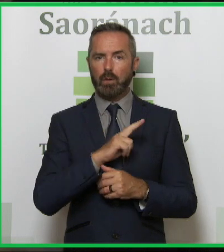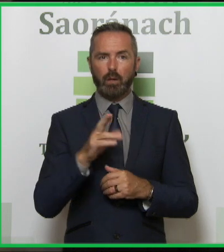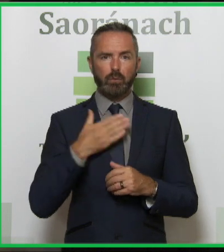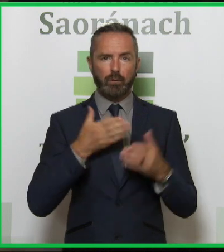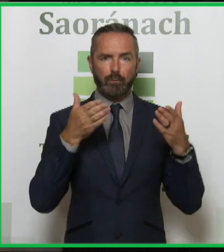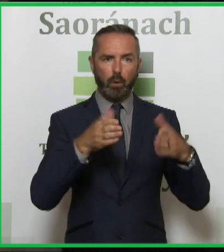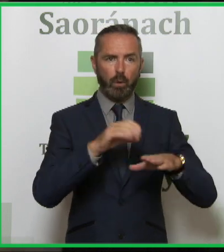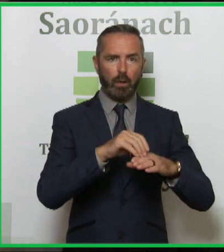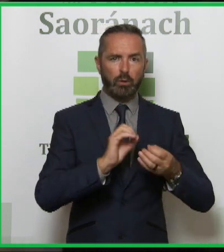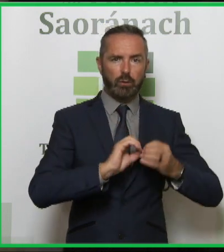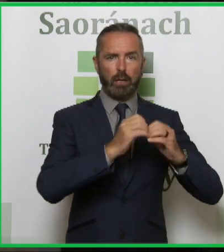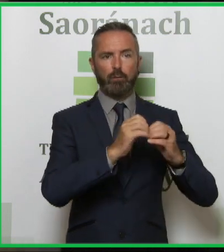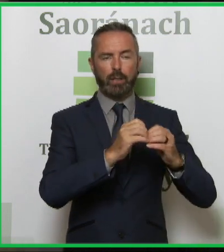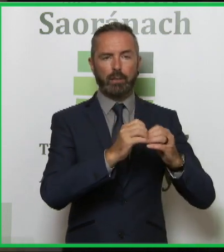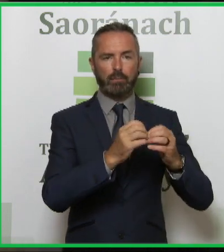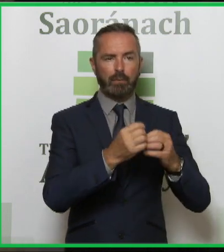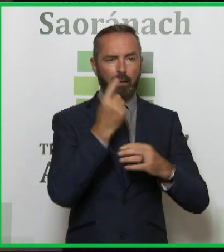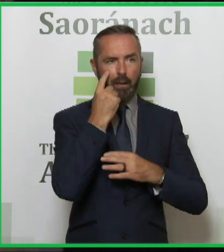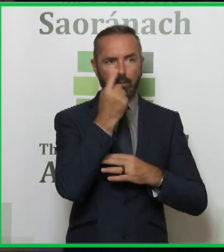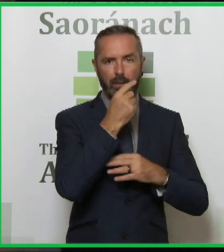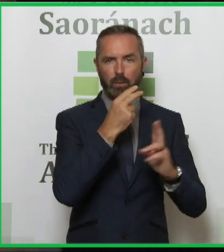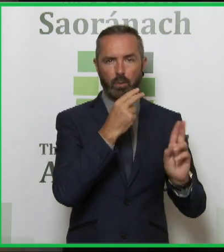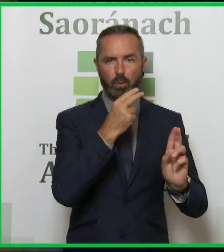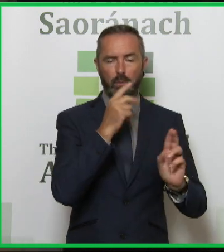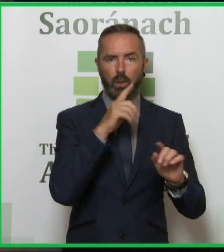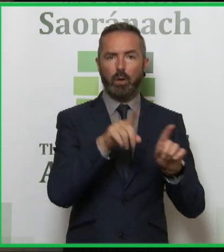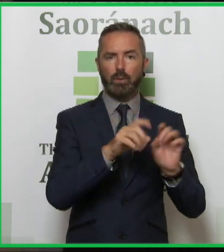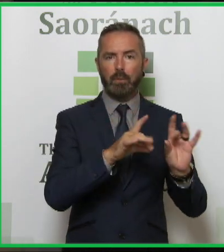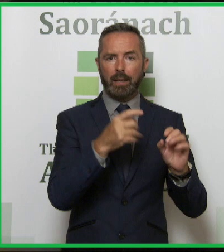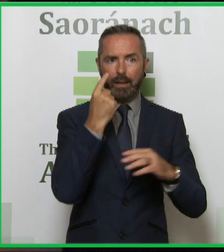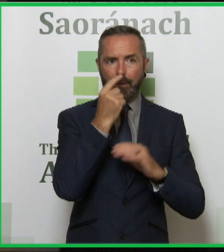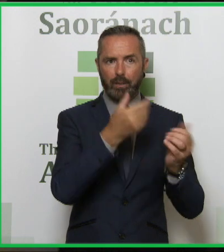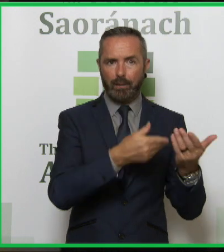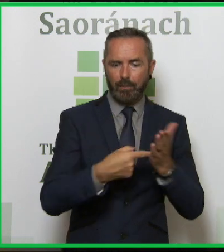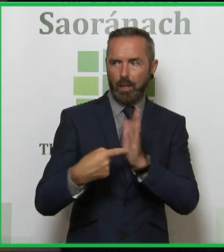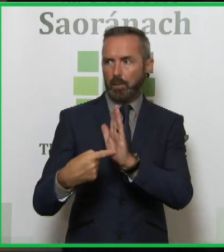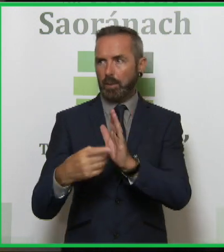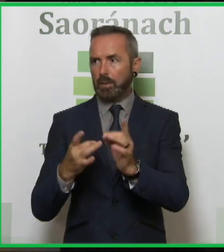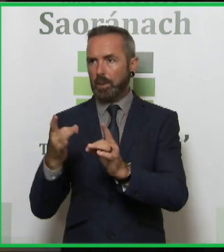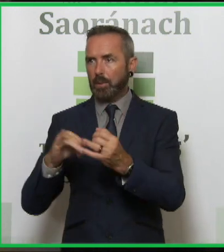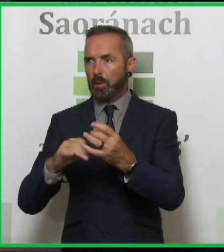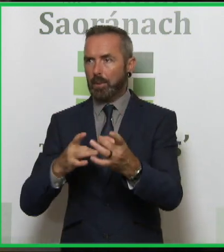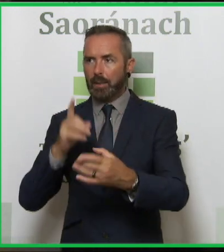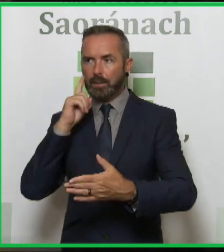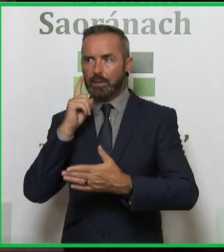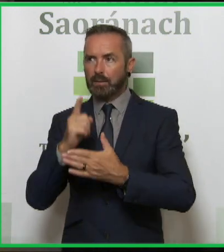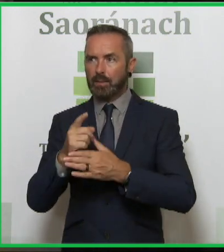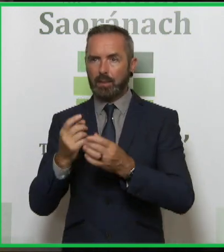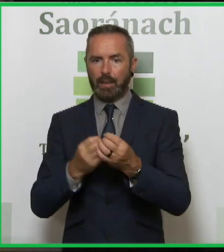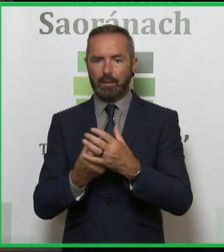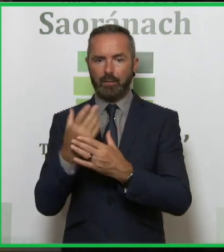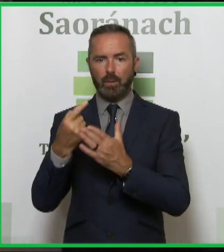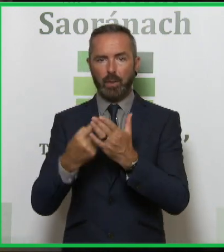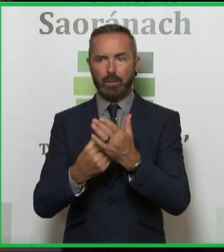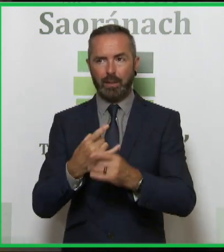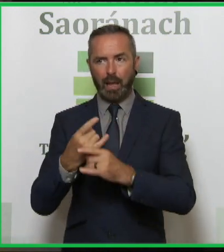generating evidence, but making evidence available to the people who make decisions in a way that makes that process